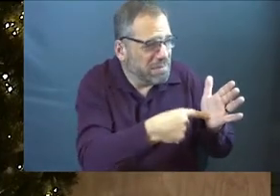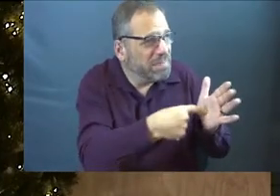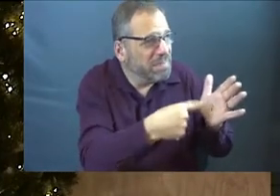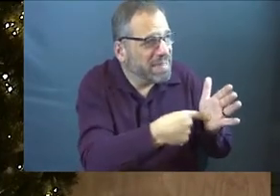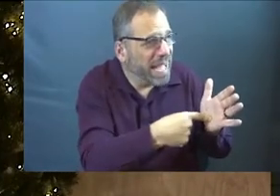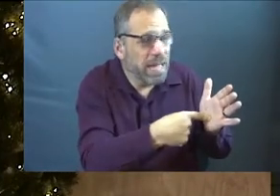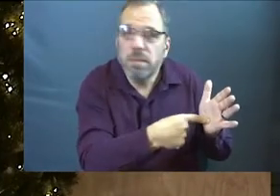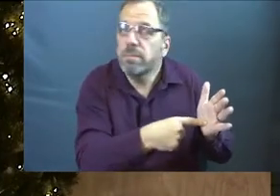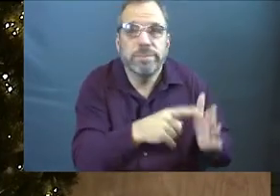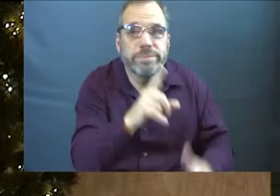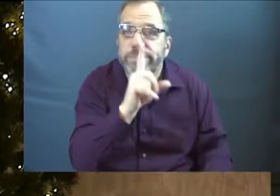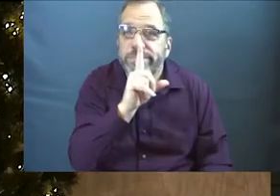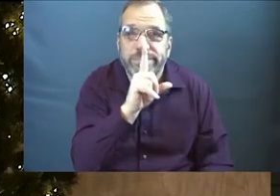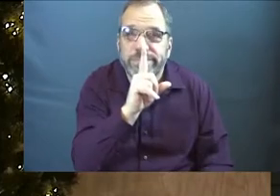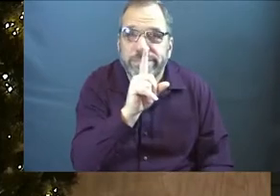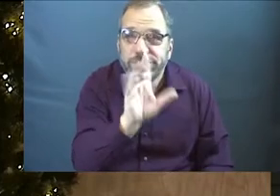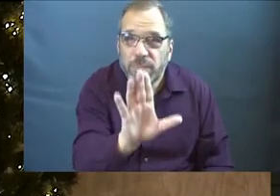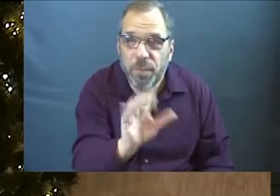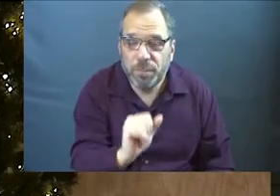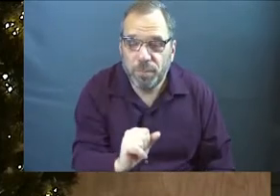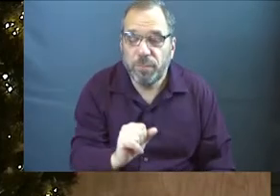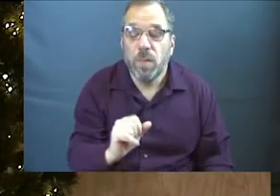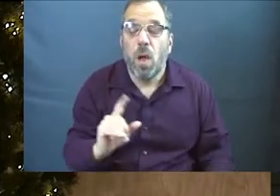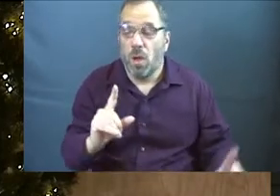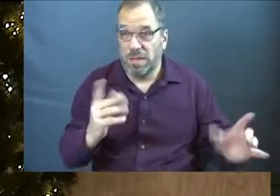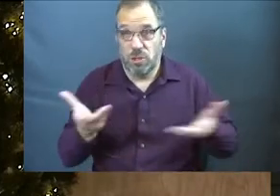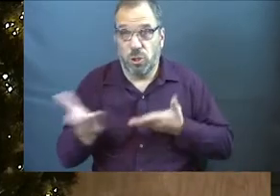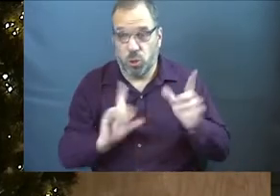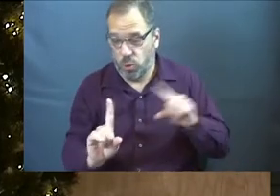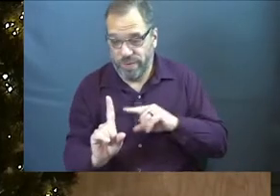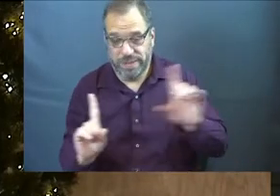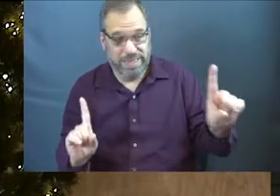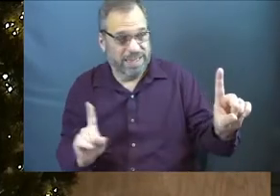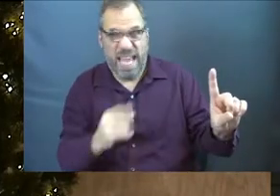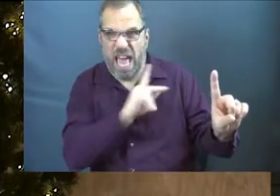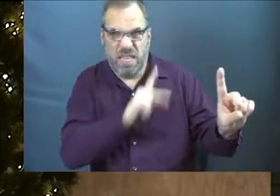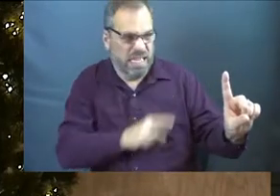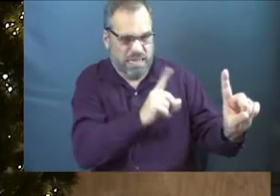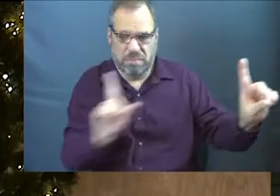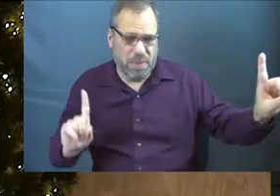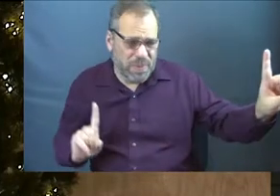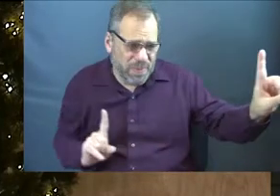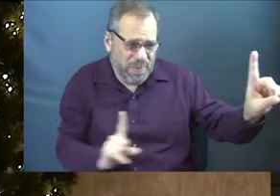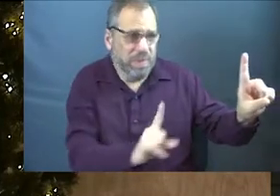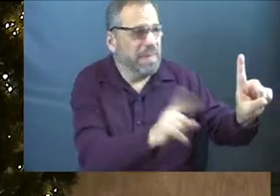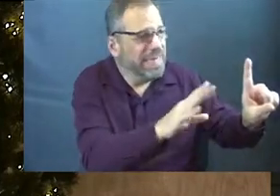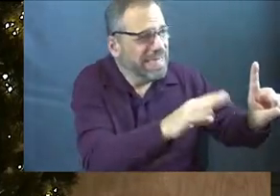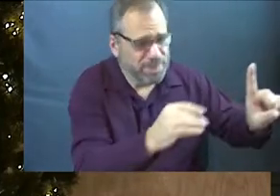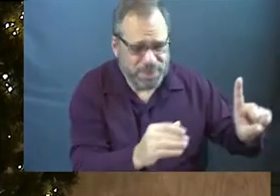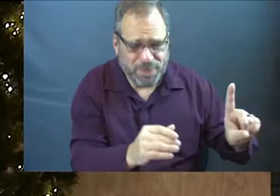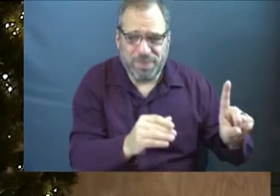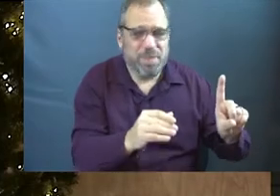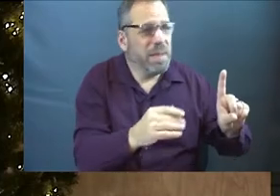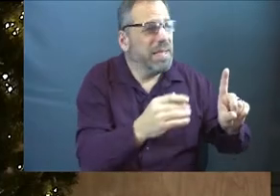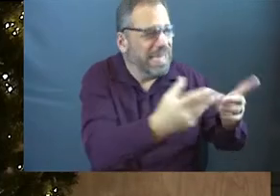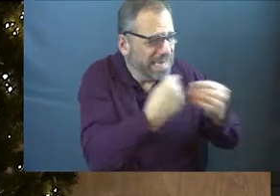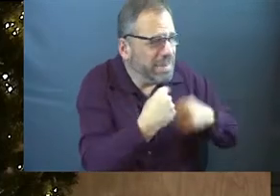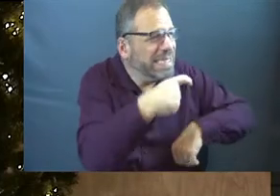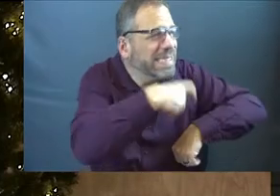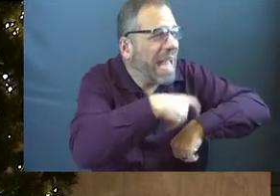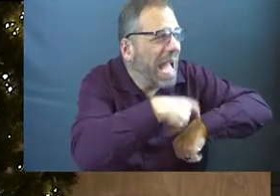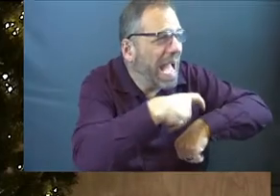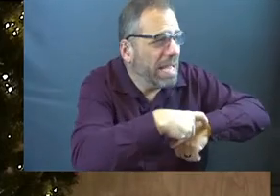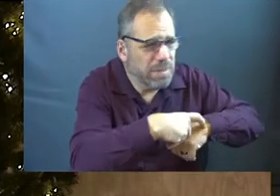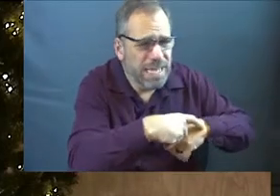debt? But that's not what he does. What the servant does, and it's very, very telling, is the servant goes to the king and he says, hey, would you give me a little bit